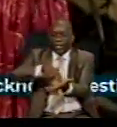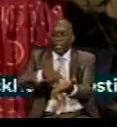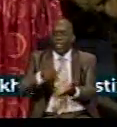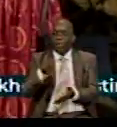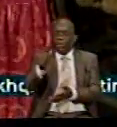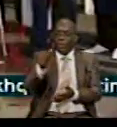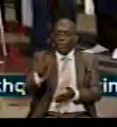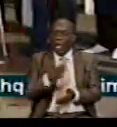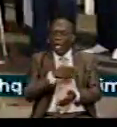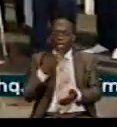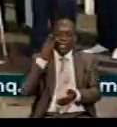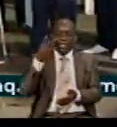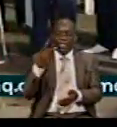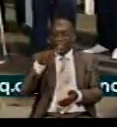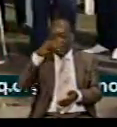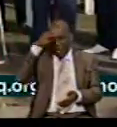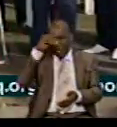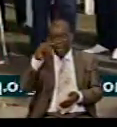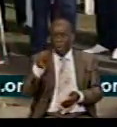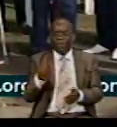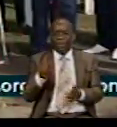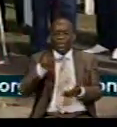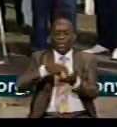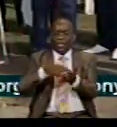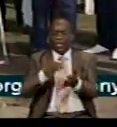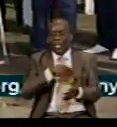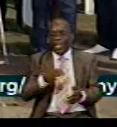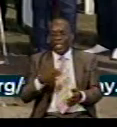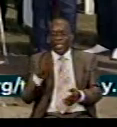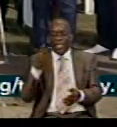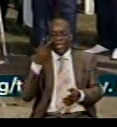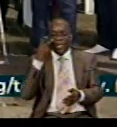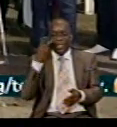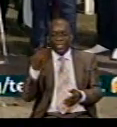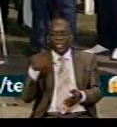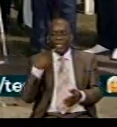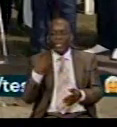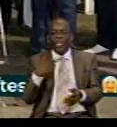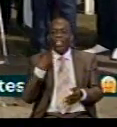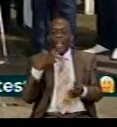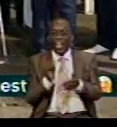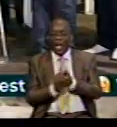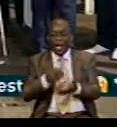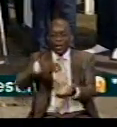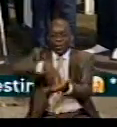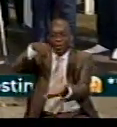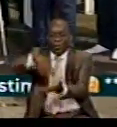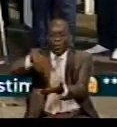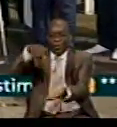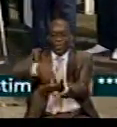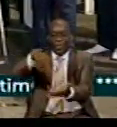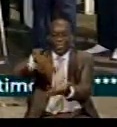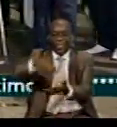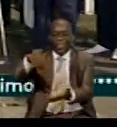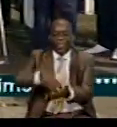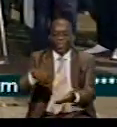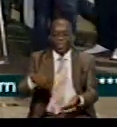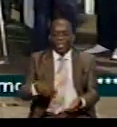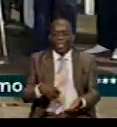Father dancing, shaking and jumping. You see the man dancing. The legs that he couldn't walk, he was drawing it on the ground.